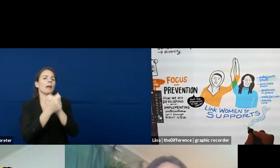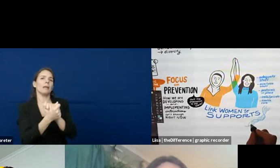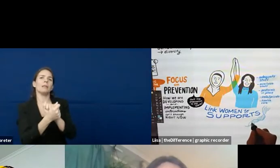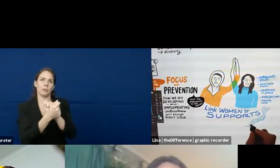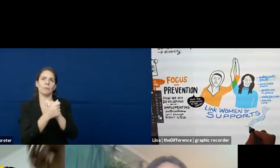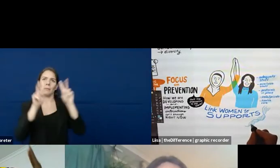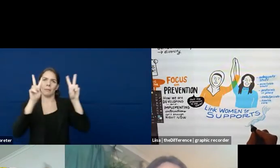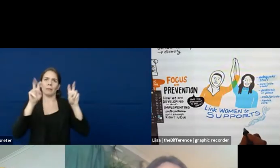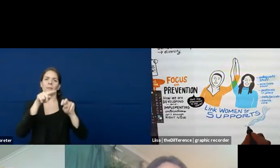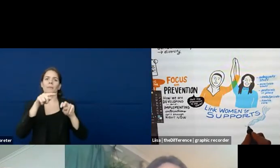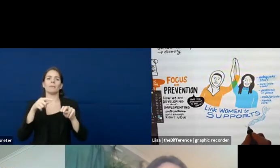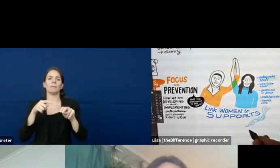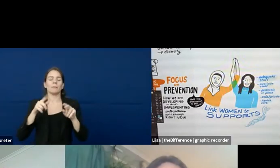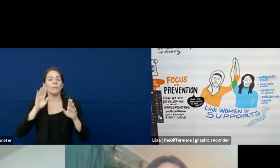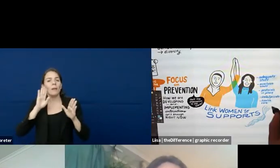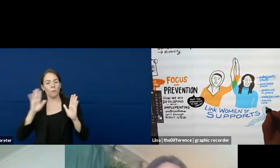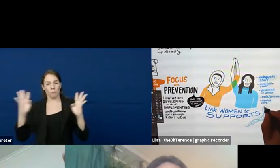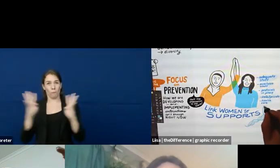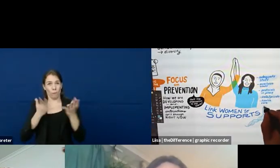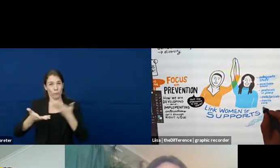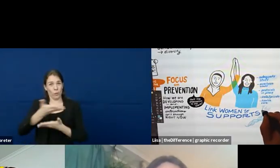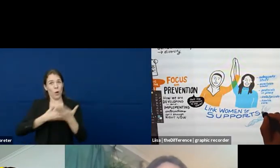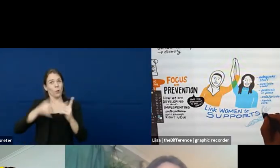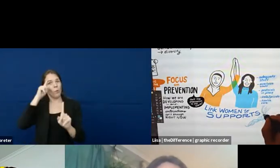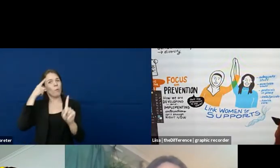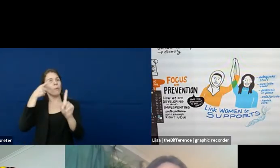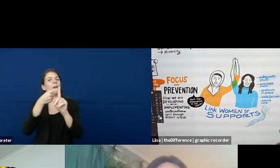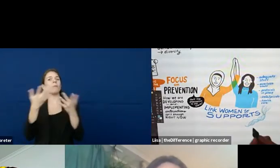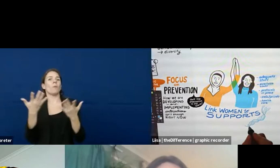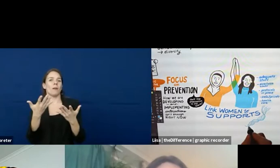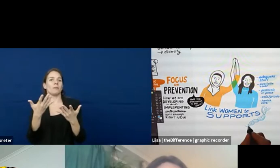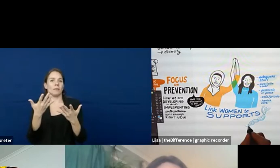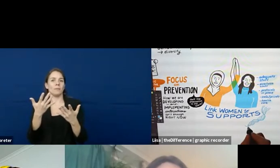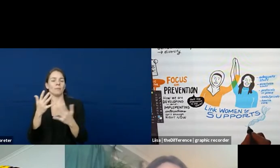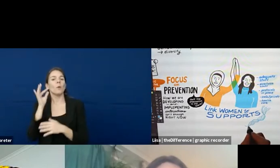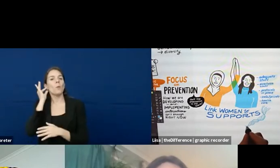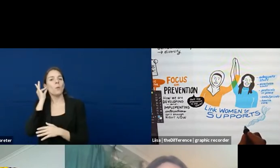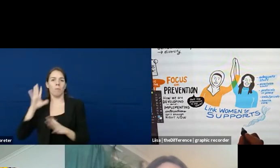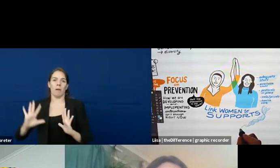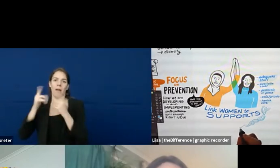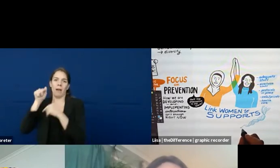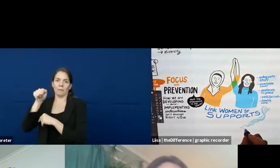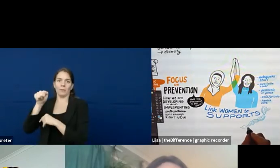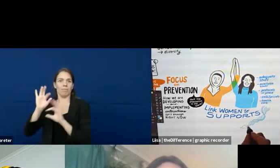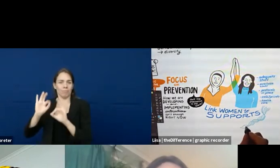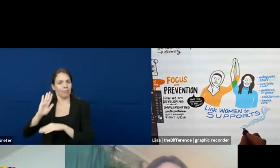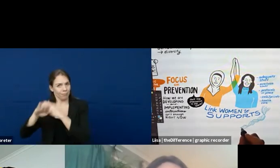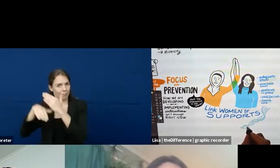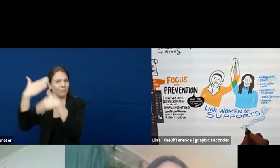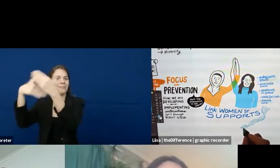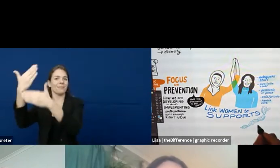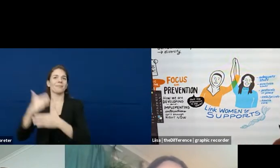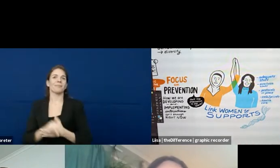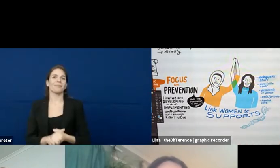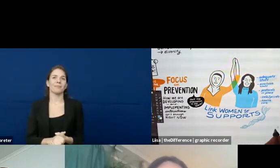It doesn't go through long bureaucracies. If you just hold the woman's hand as she tells you her story, she's